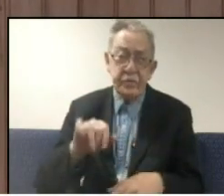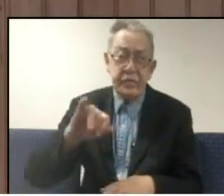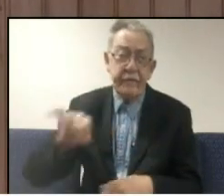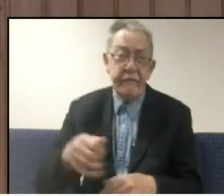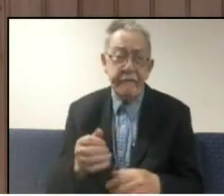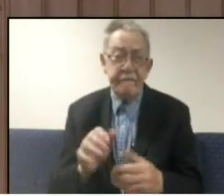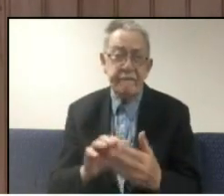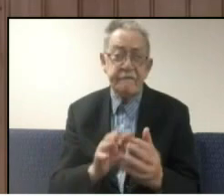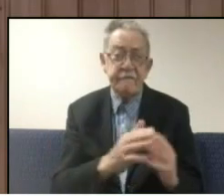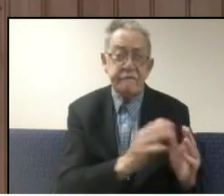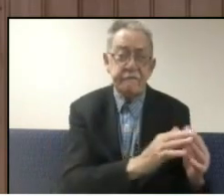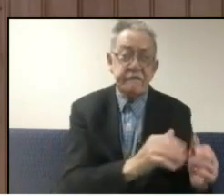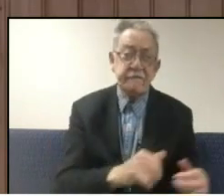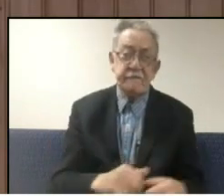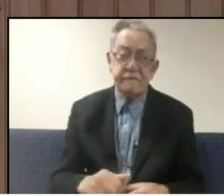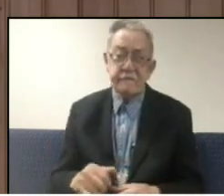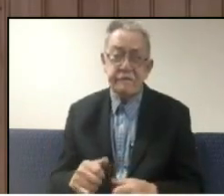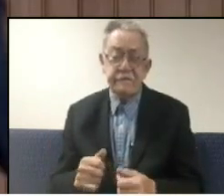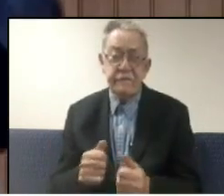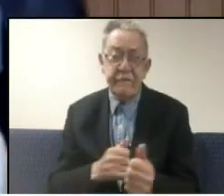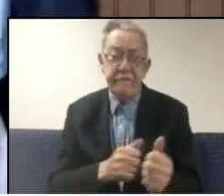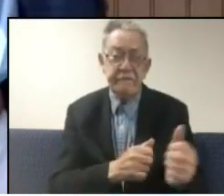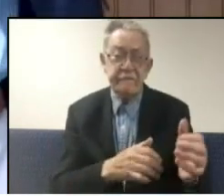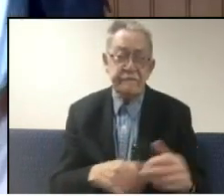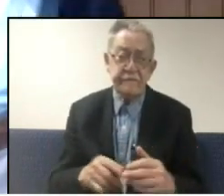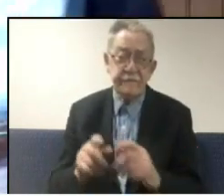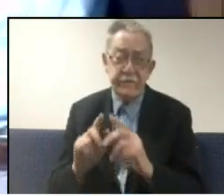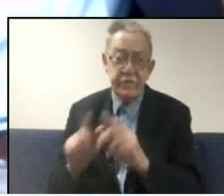were apostles before me, you know, to the Mecca,